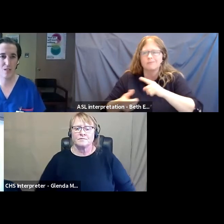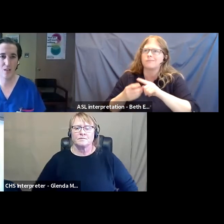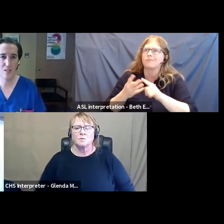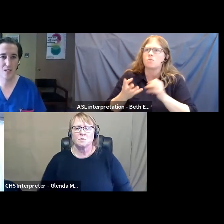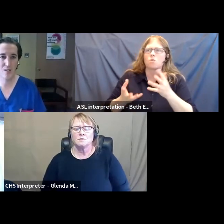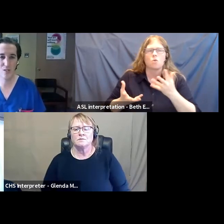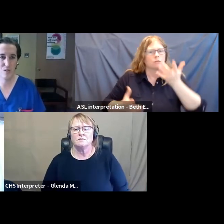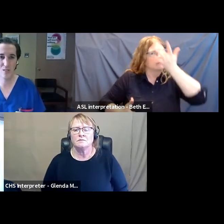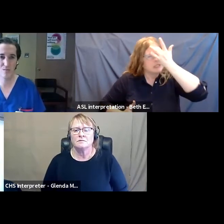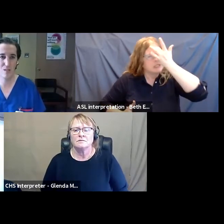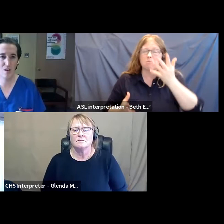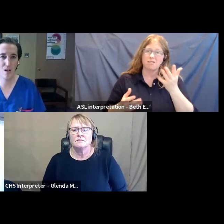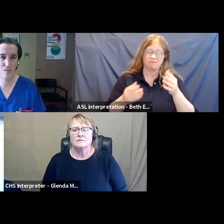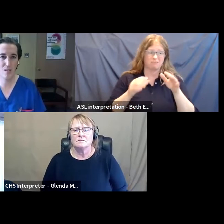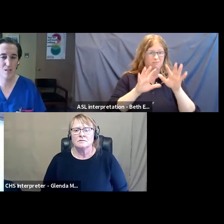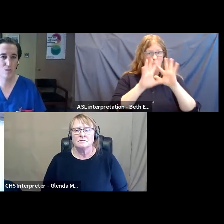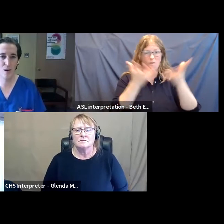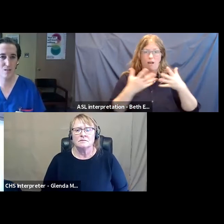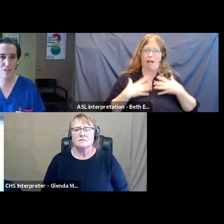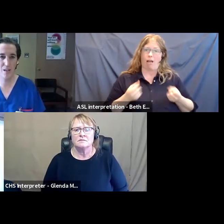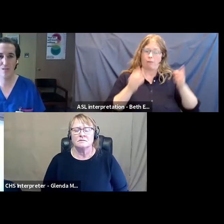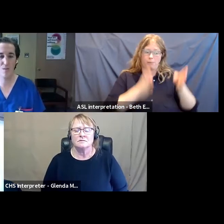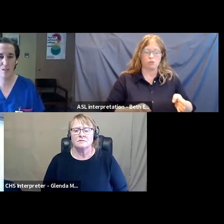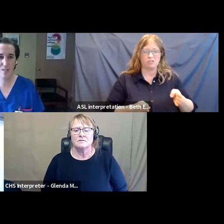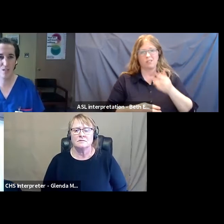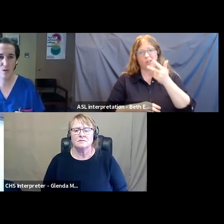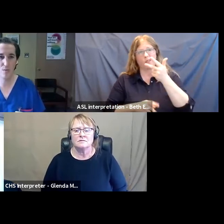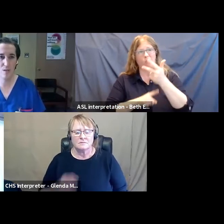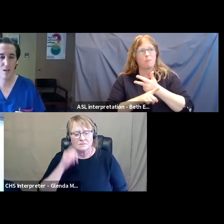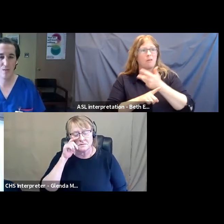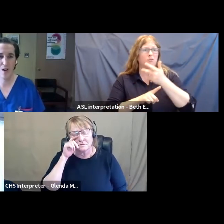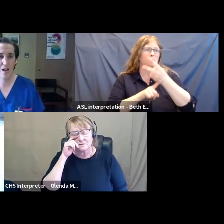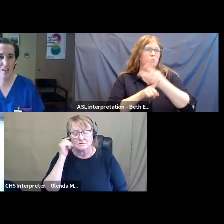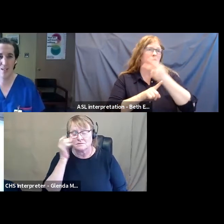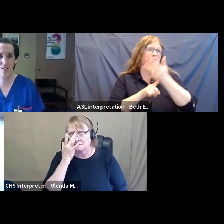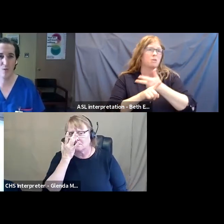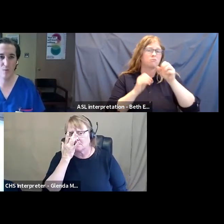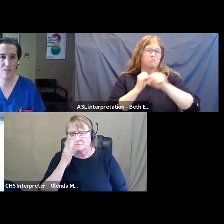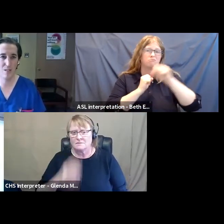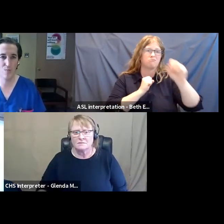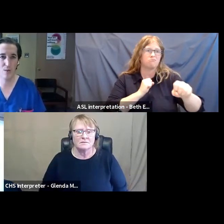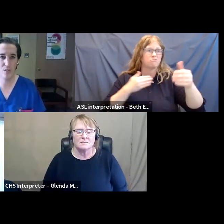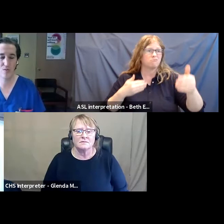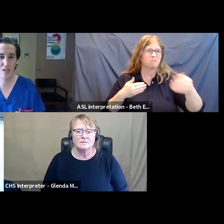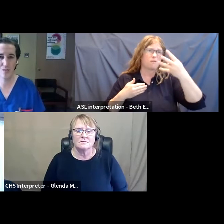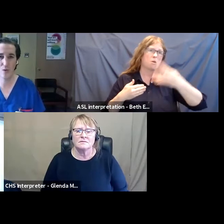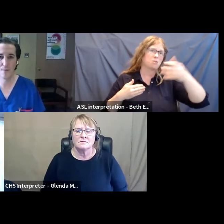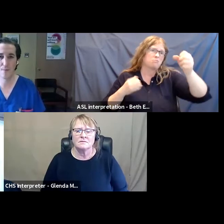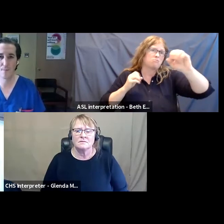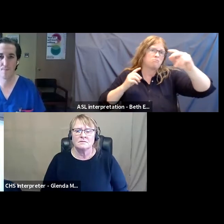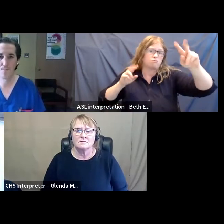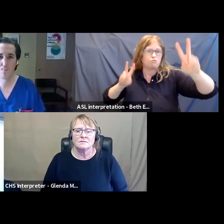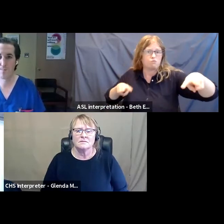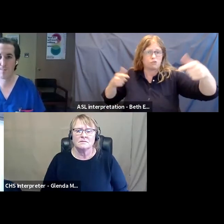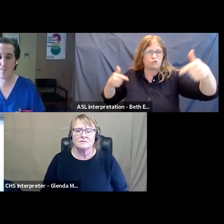for otherwise healthy young individuals, a 2-month delay, a 3-month delay is probably fine. And even a 4-month delay is probably just fine as